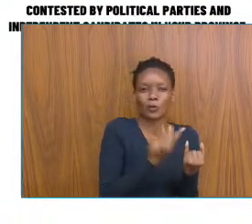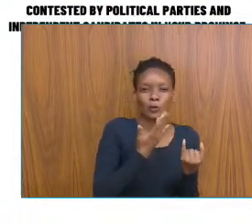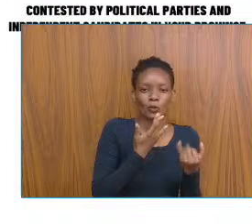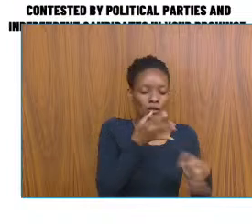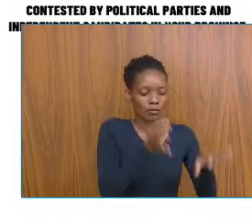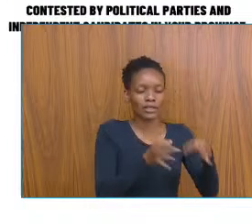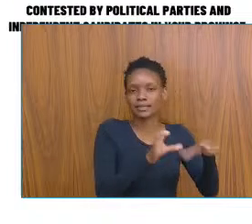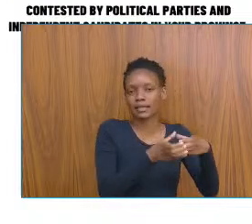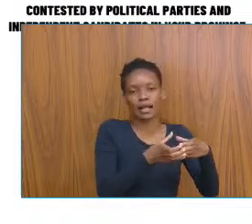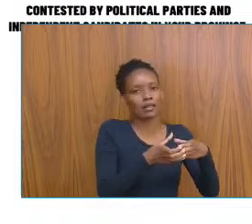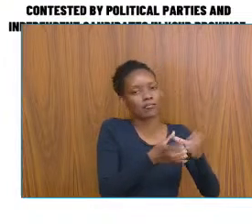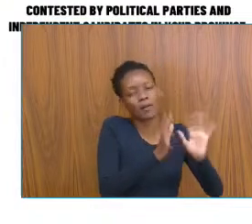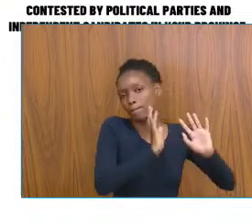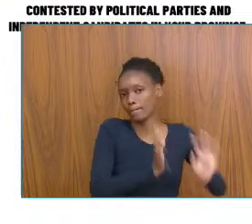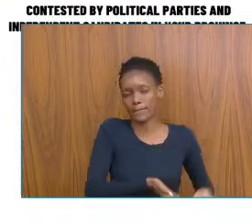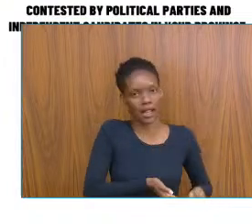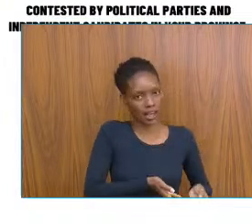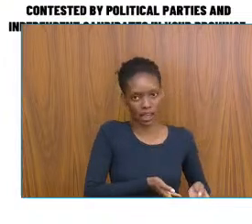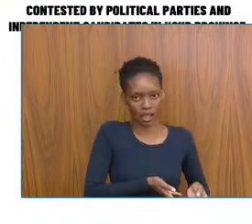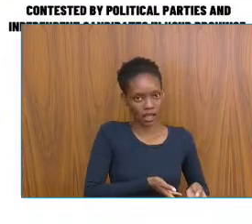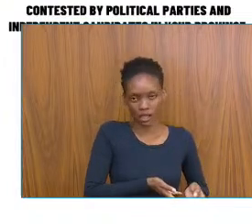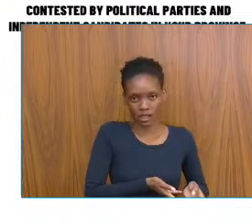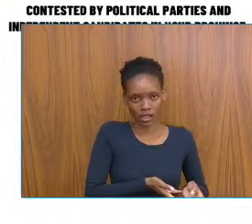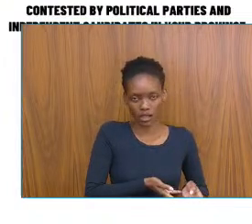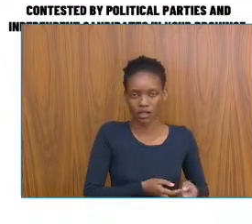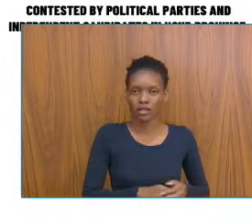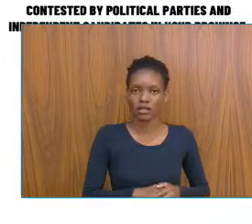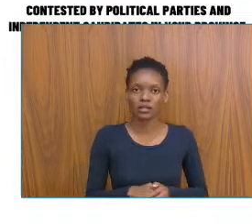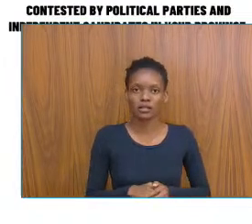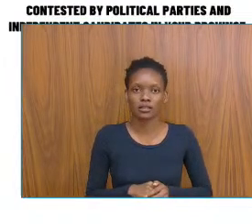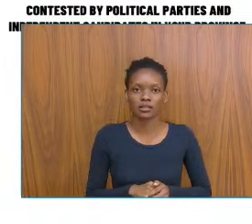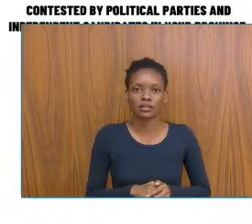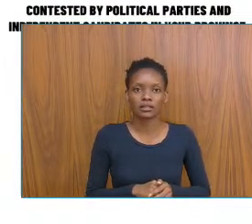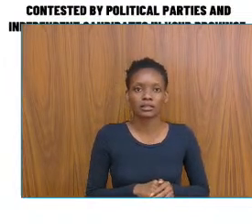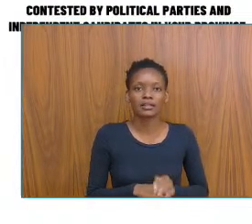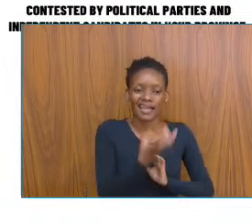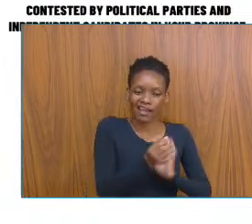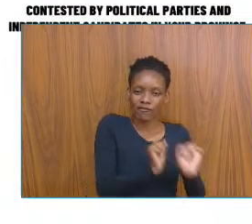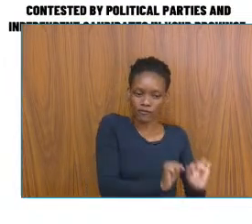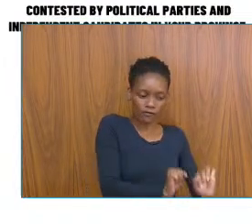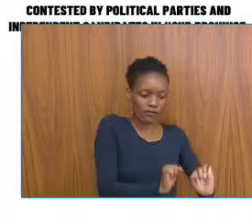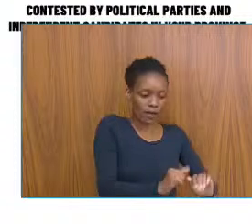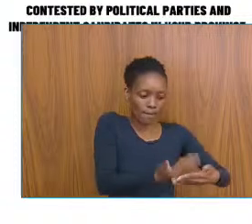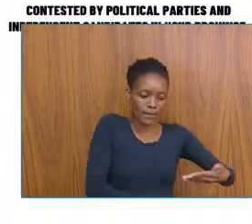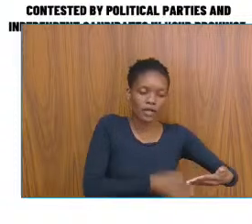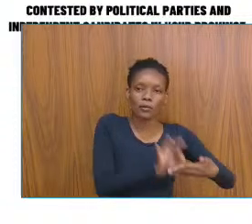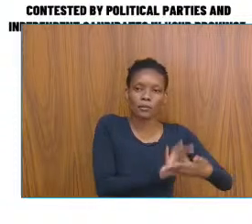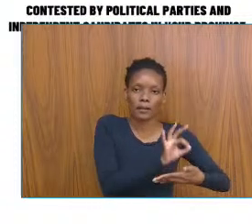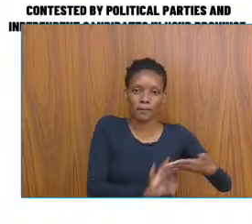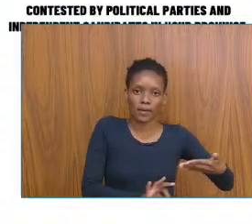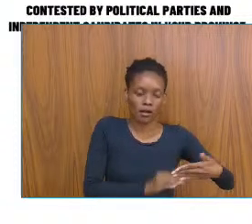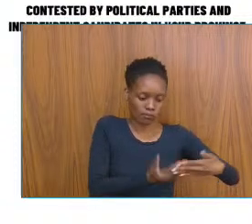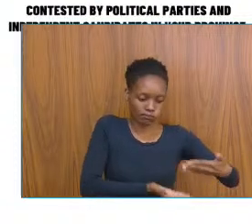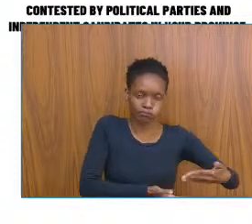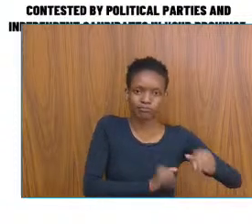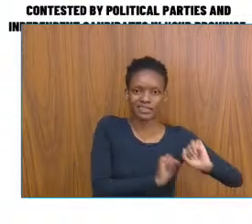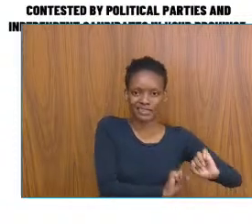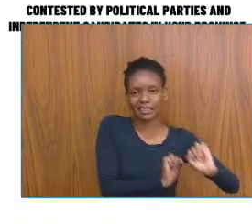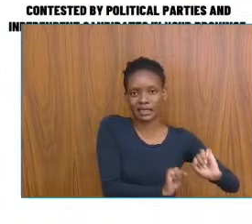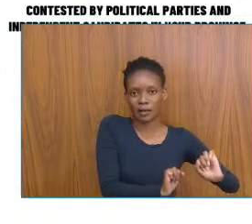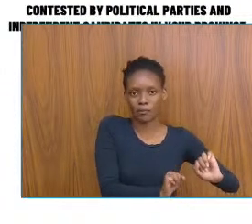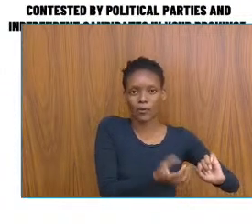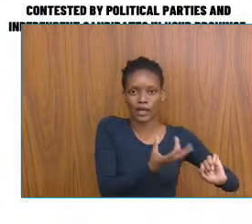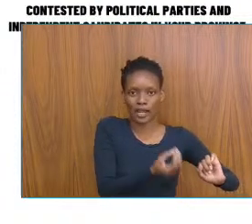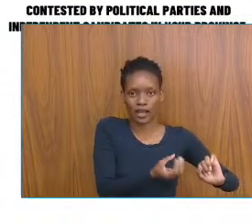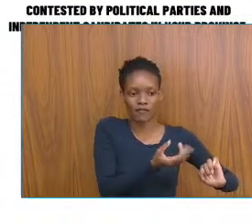only, and there is a dedicated ballot paper for this tier of